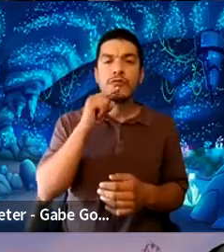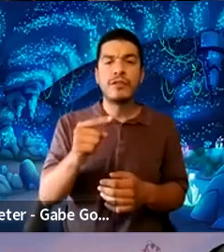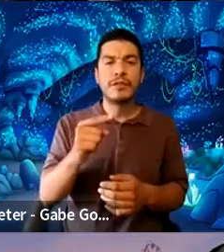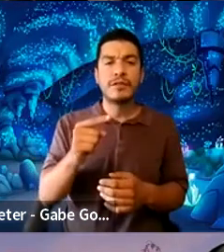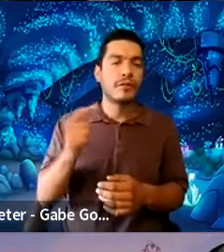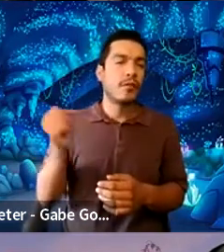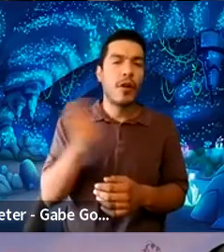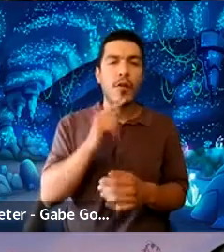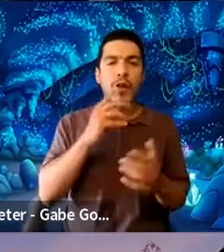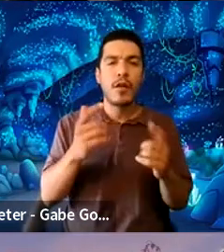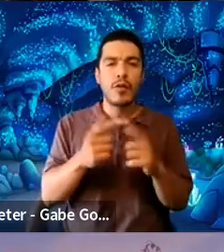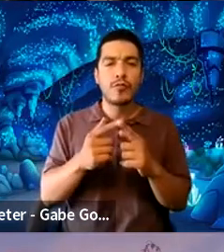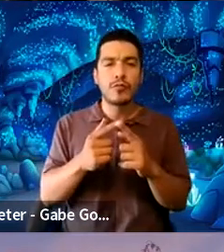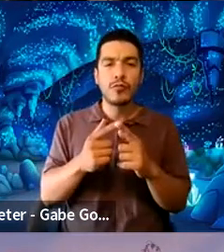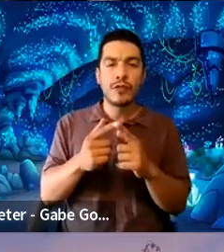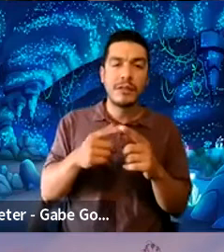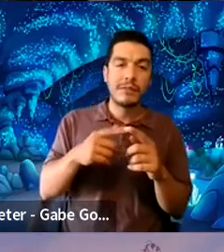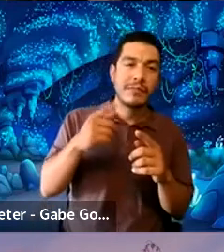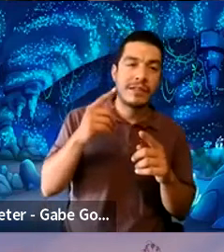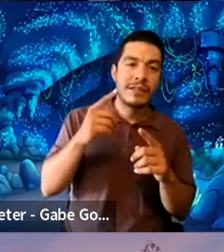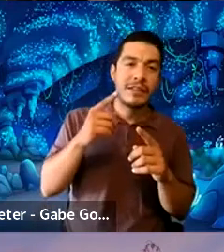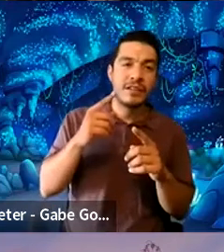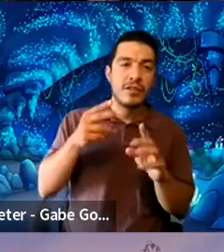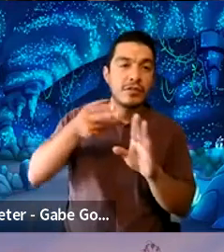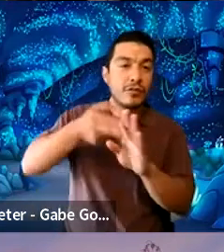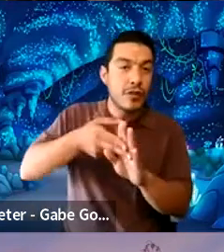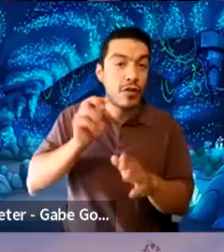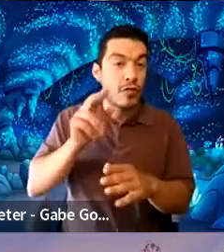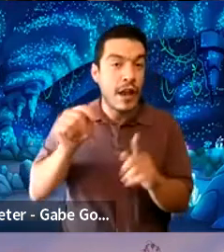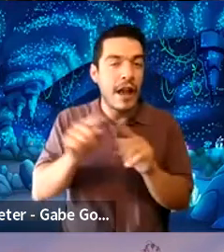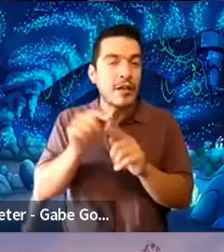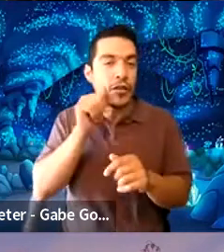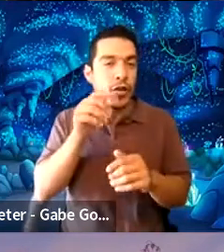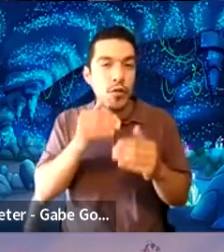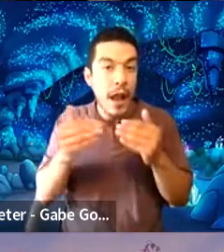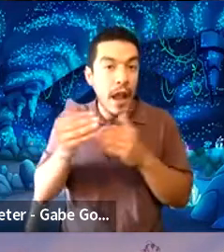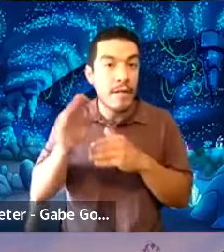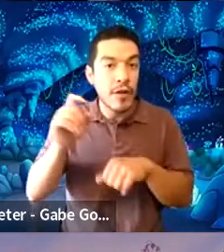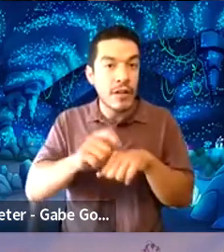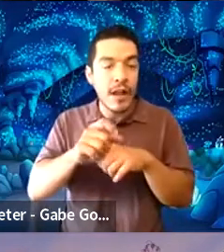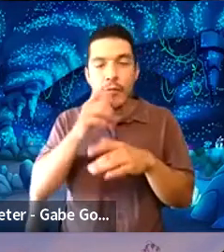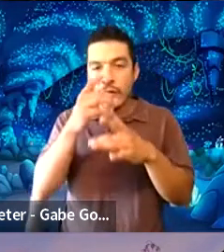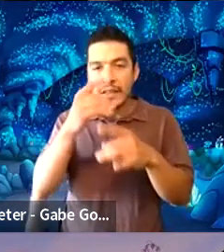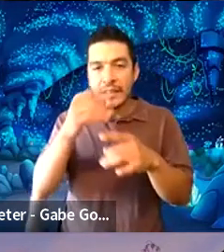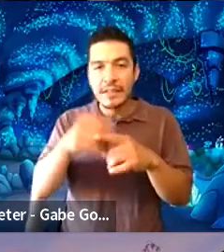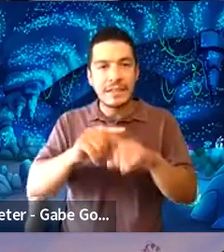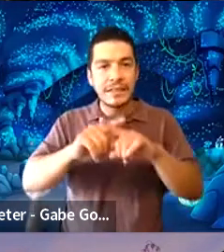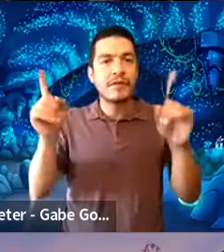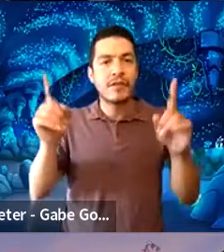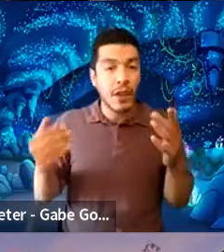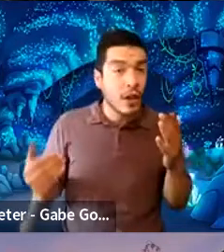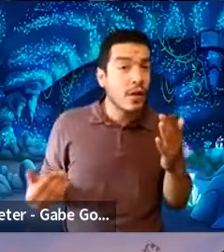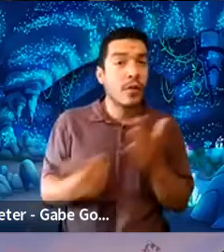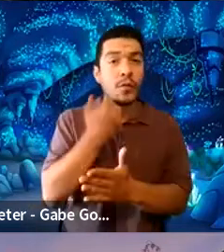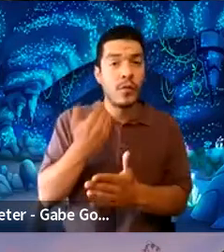I think we all really wanted to lean into Eureka as a girl who's ahead of her time, who's interested in different and new.